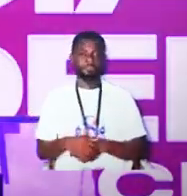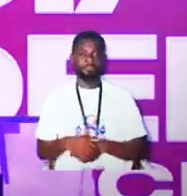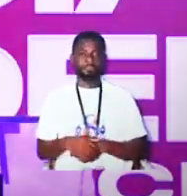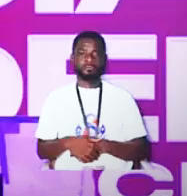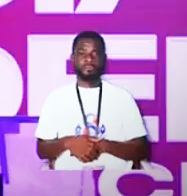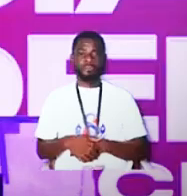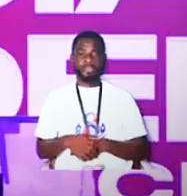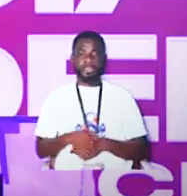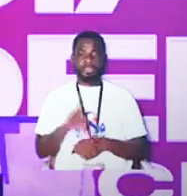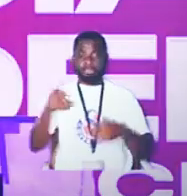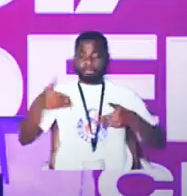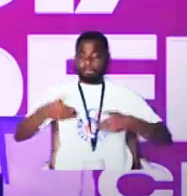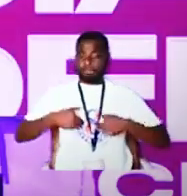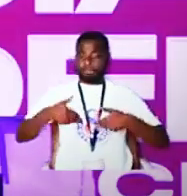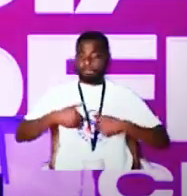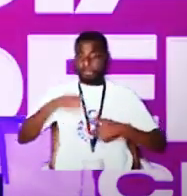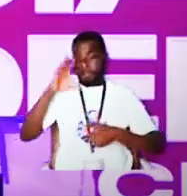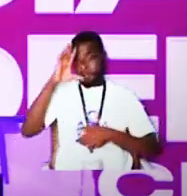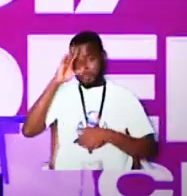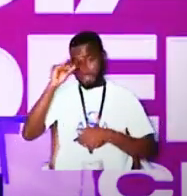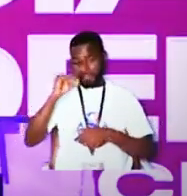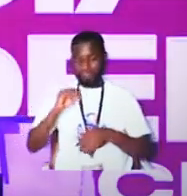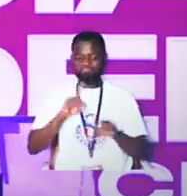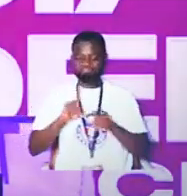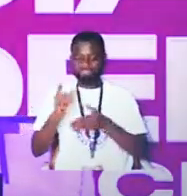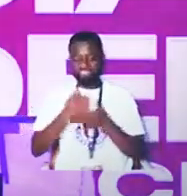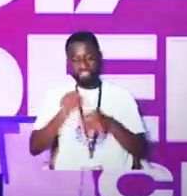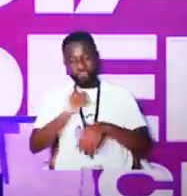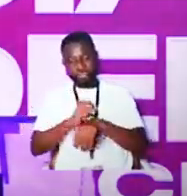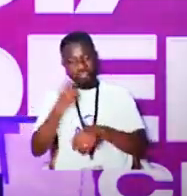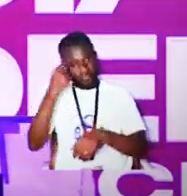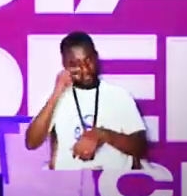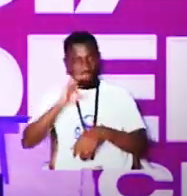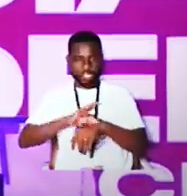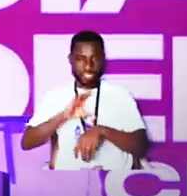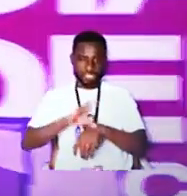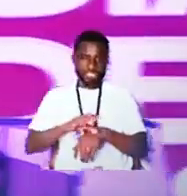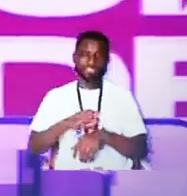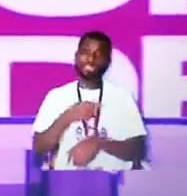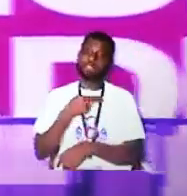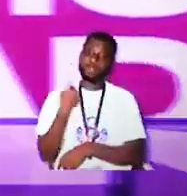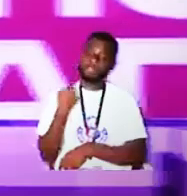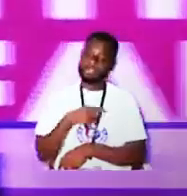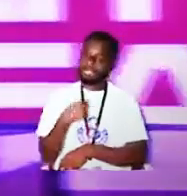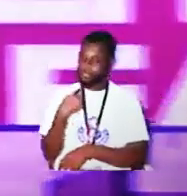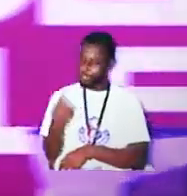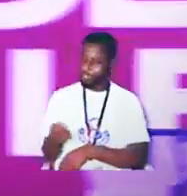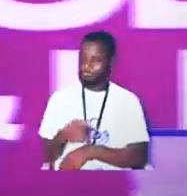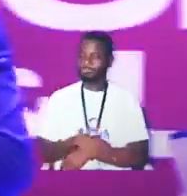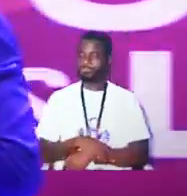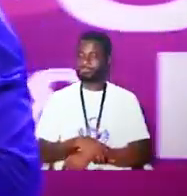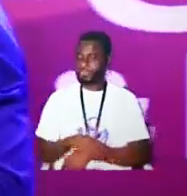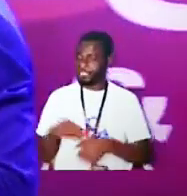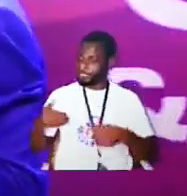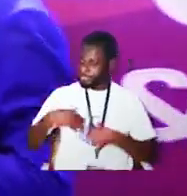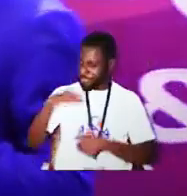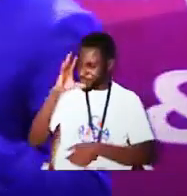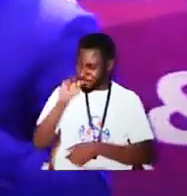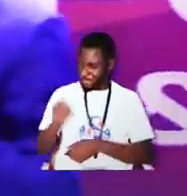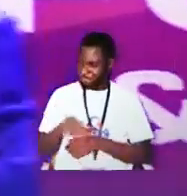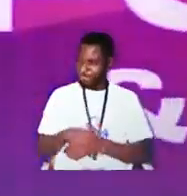did some work for the church, and then the pastor says that, oh, young man,